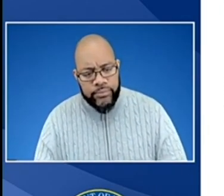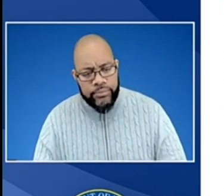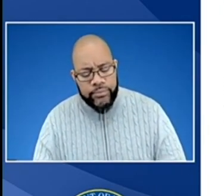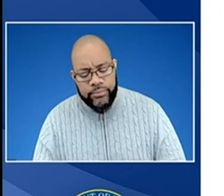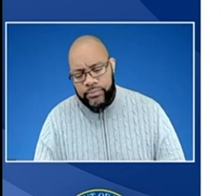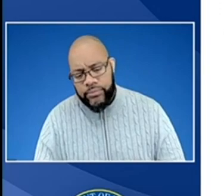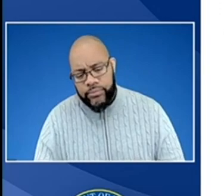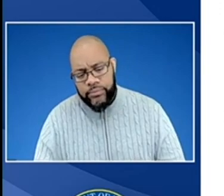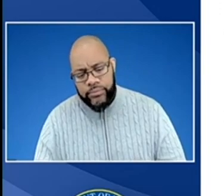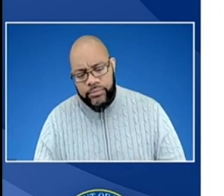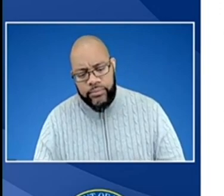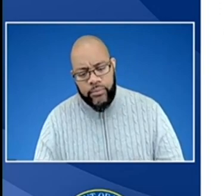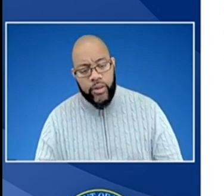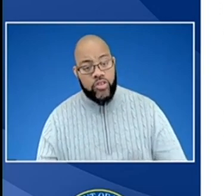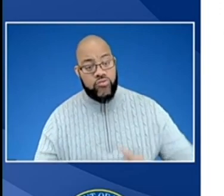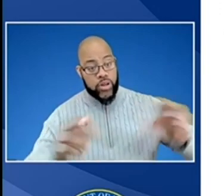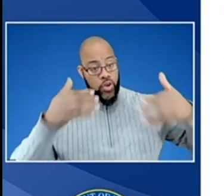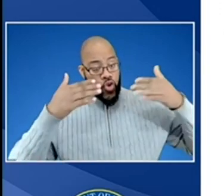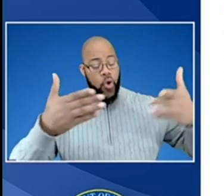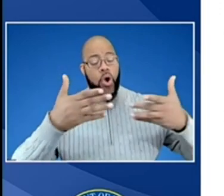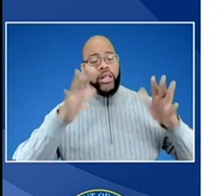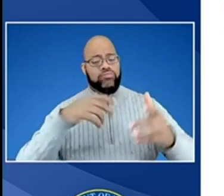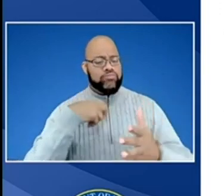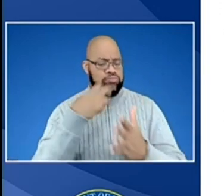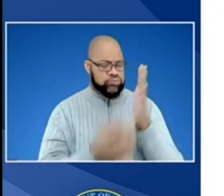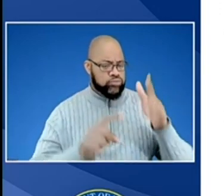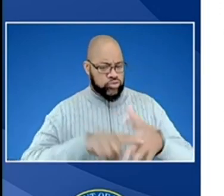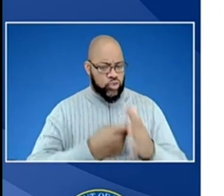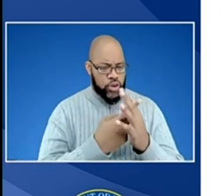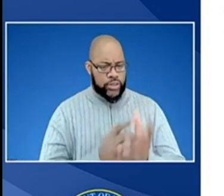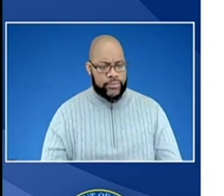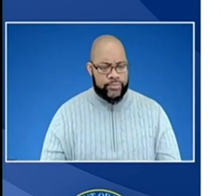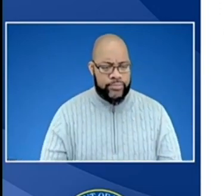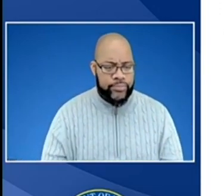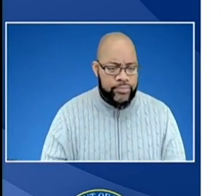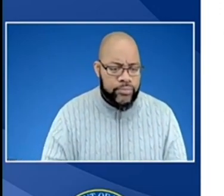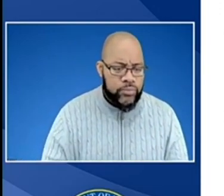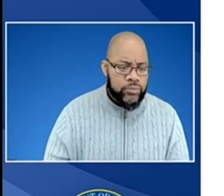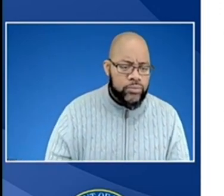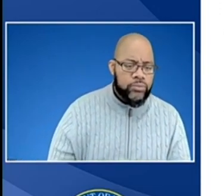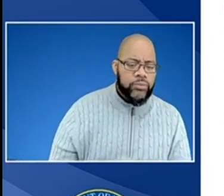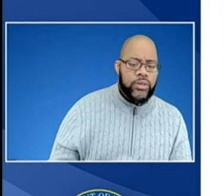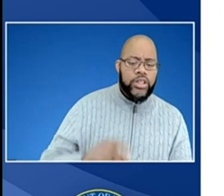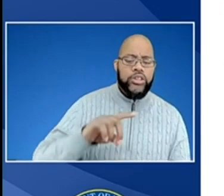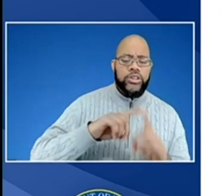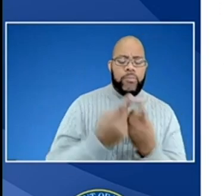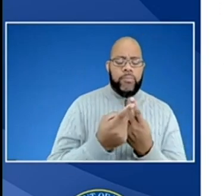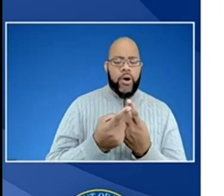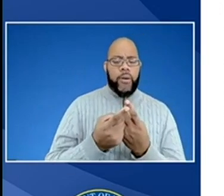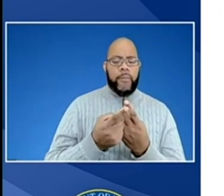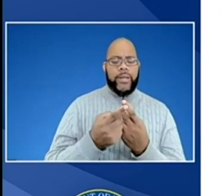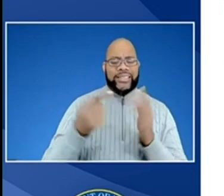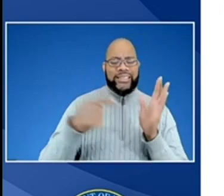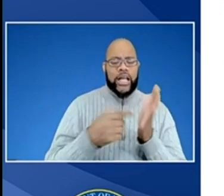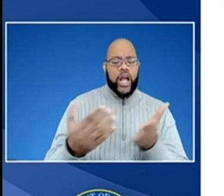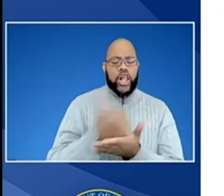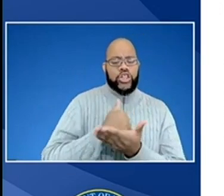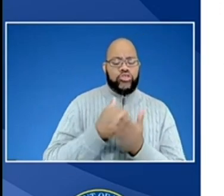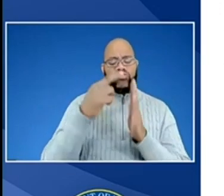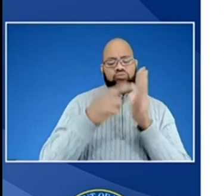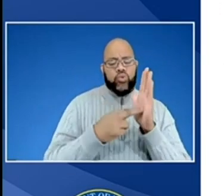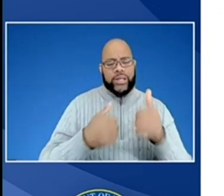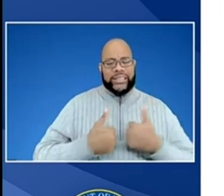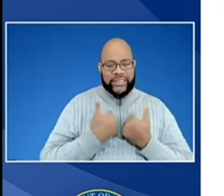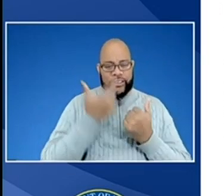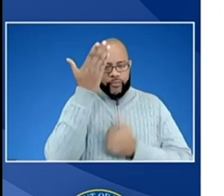And it looks like they're ready to go, so let's just get started. Part 30 is where the department's general debt collections regulations